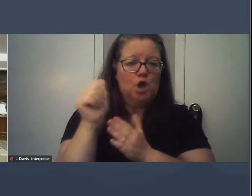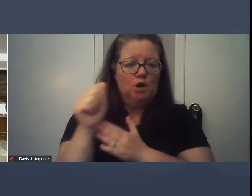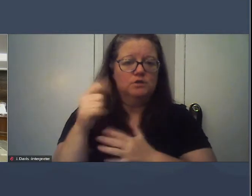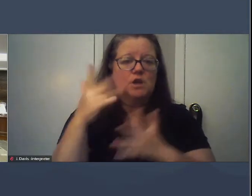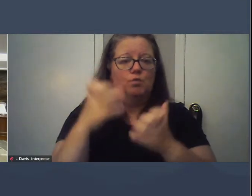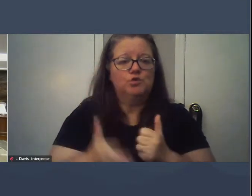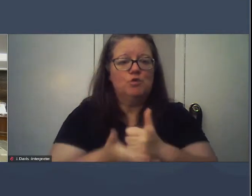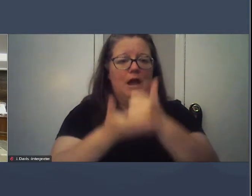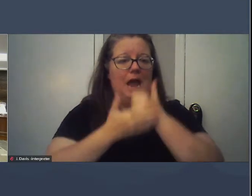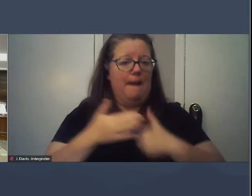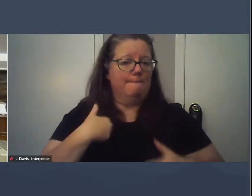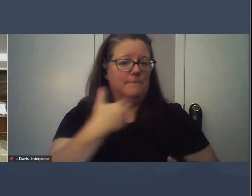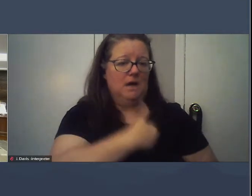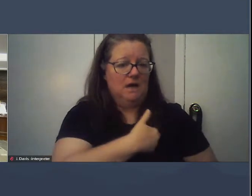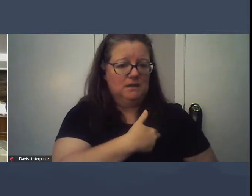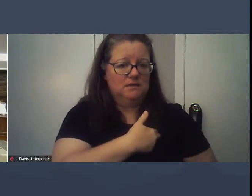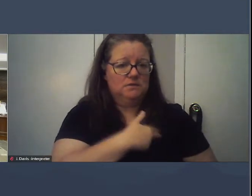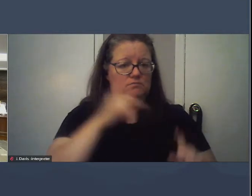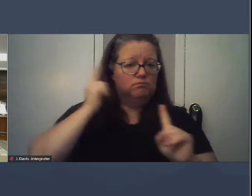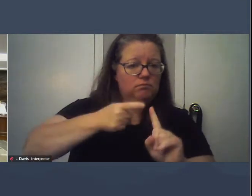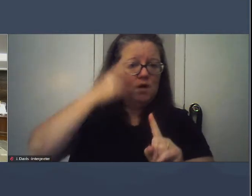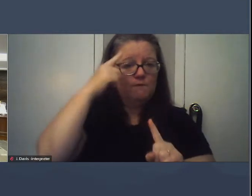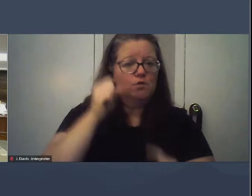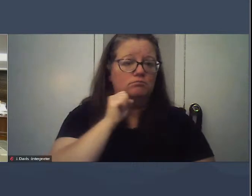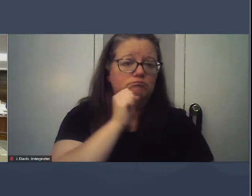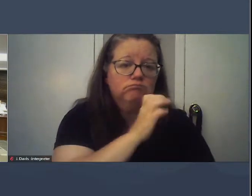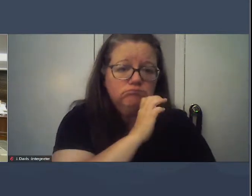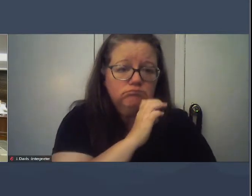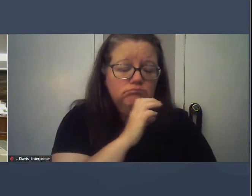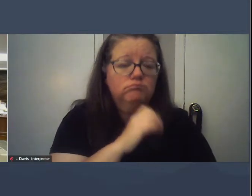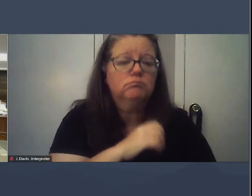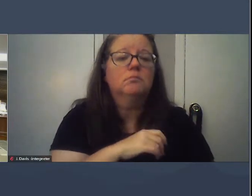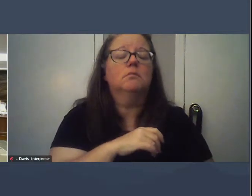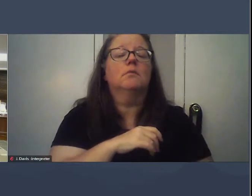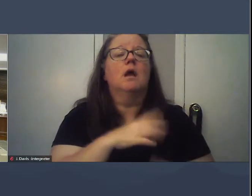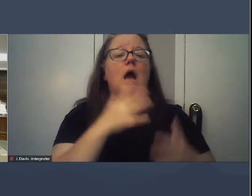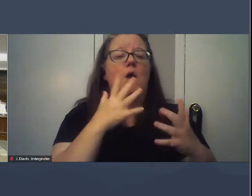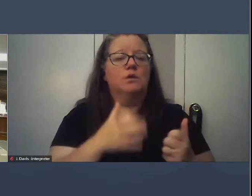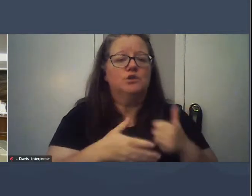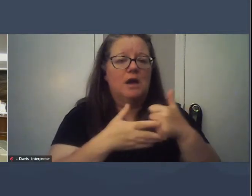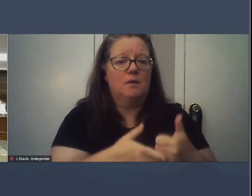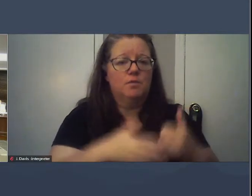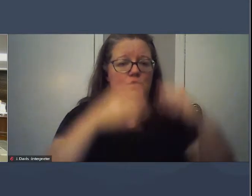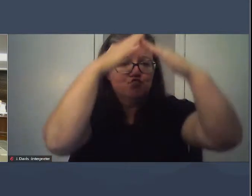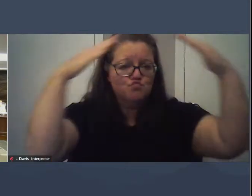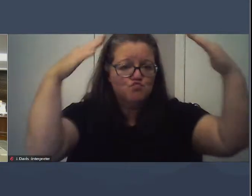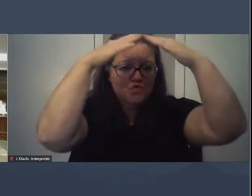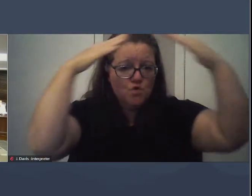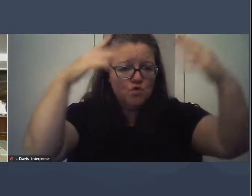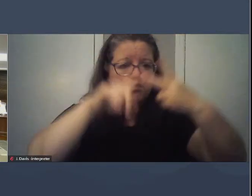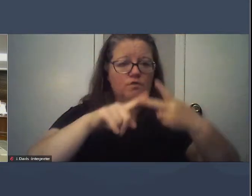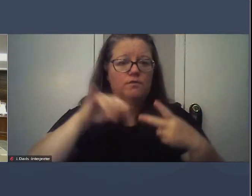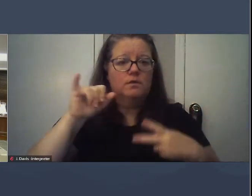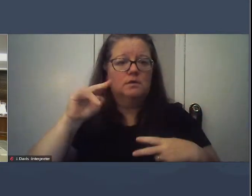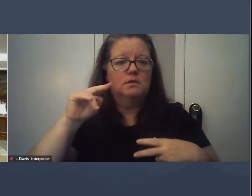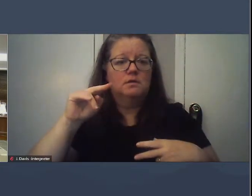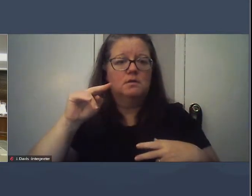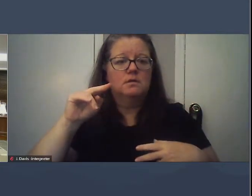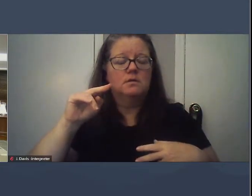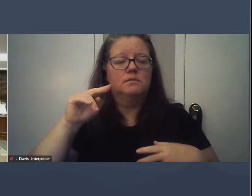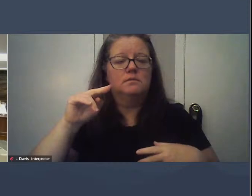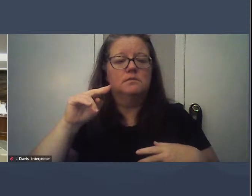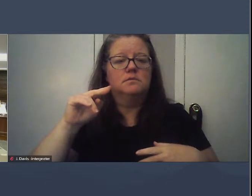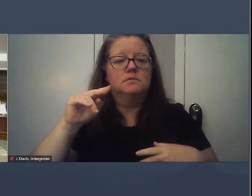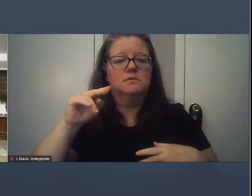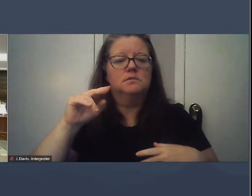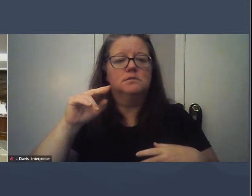us, okay? This is only for the elderly. I'm trying to get roofs on their homes. I'm trying to get installations and things like that. You